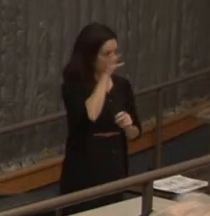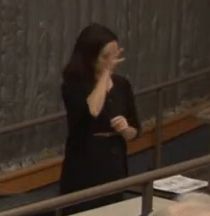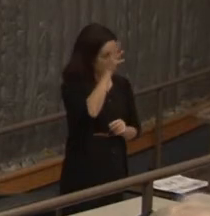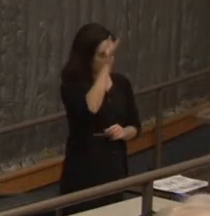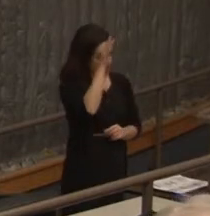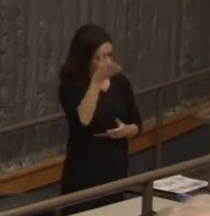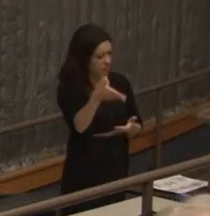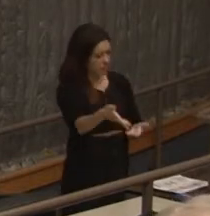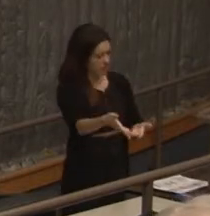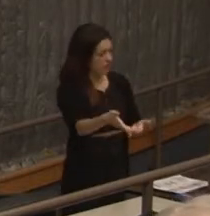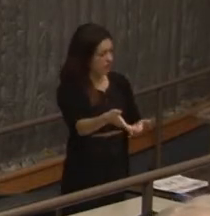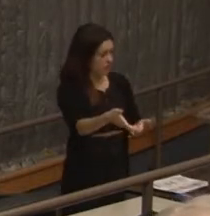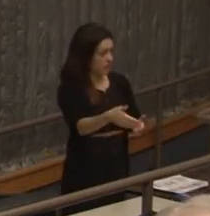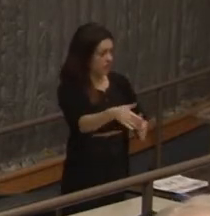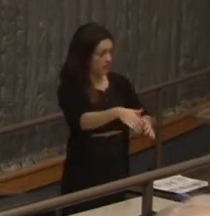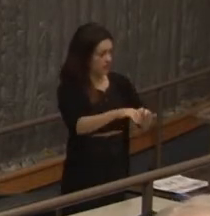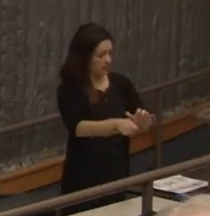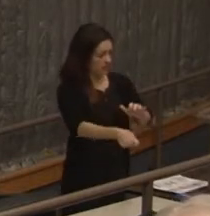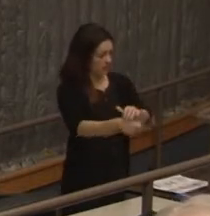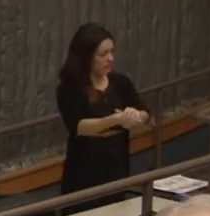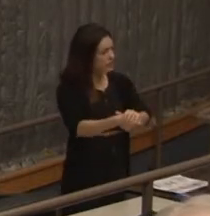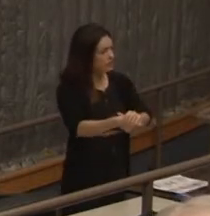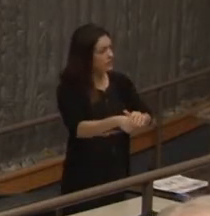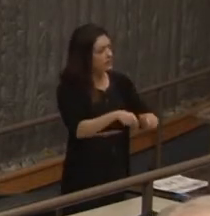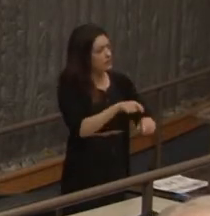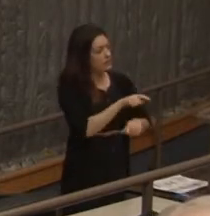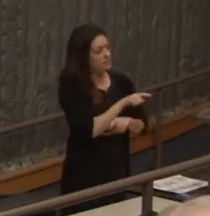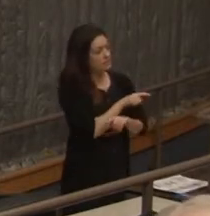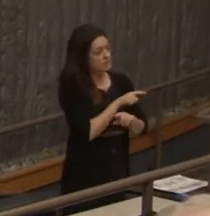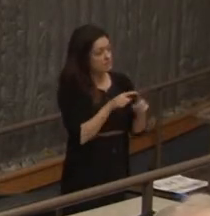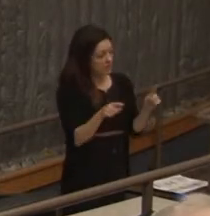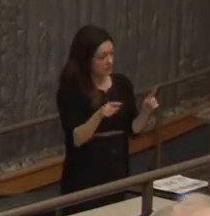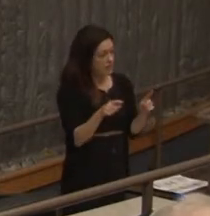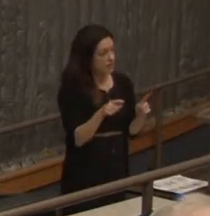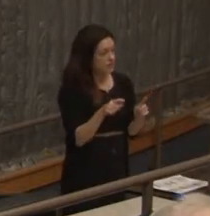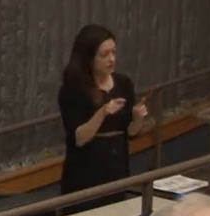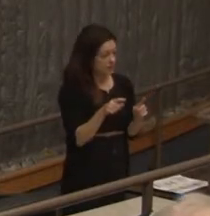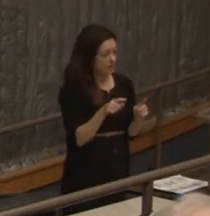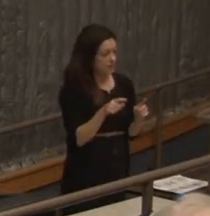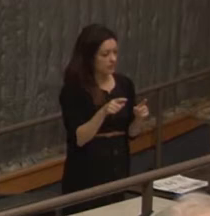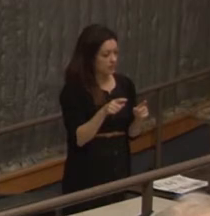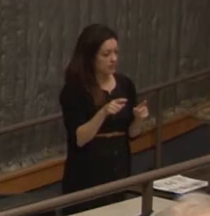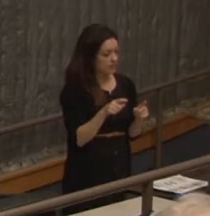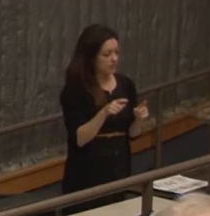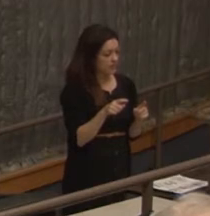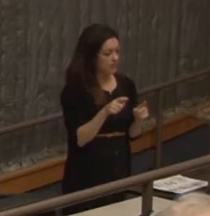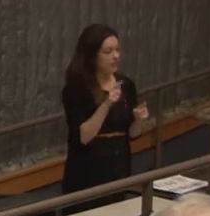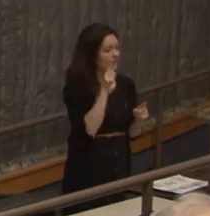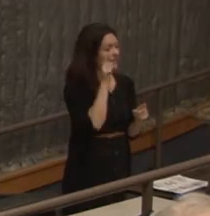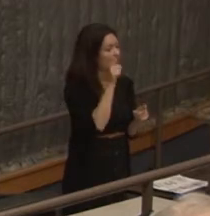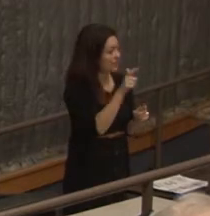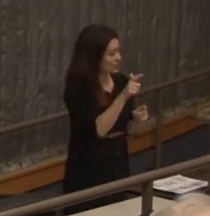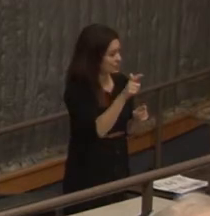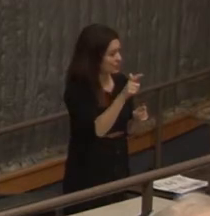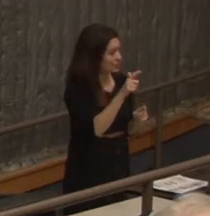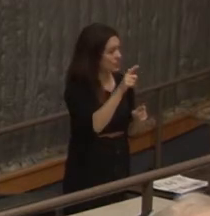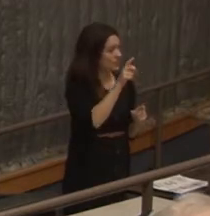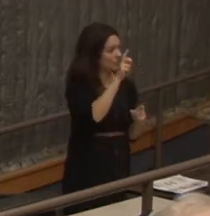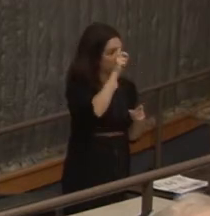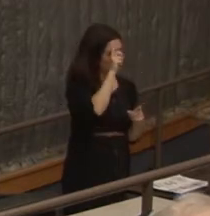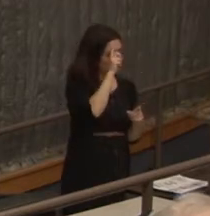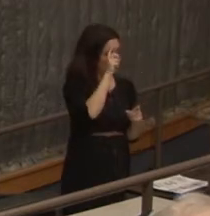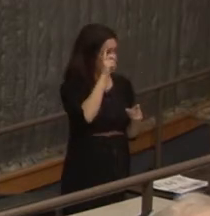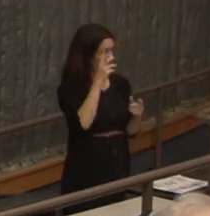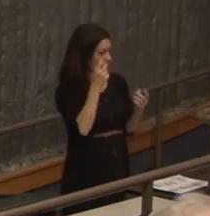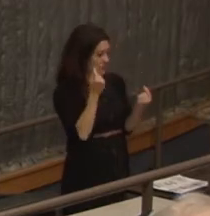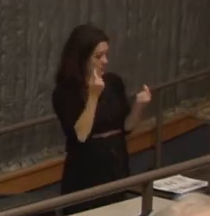were. After a certain point, the Germans had the remnants of the corpses dug up and they burned them. They had this, to